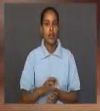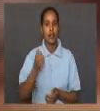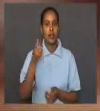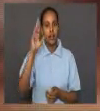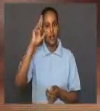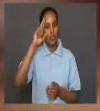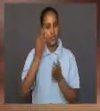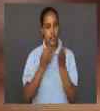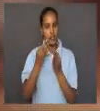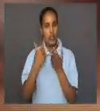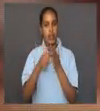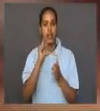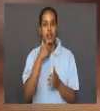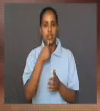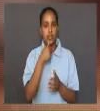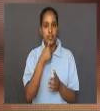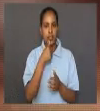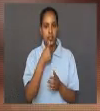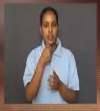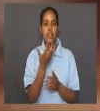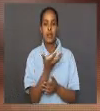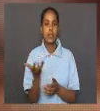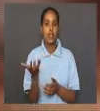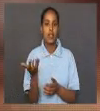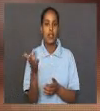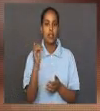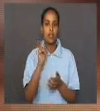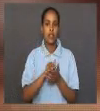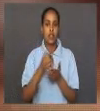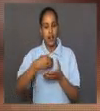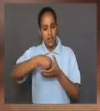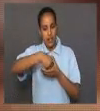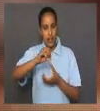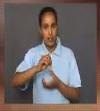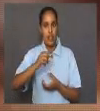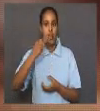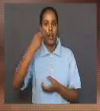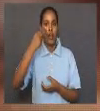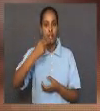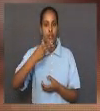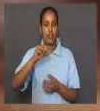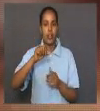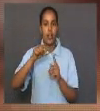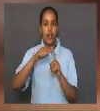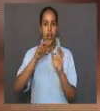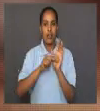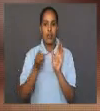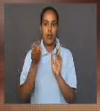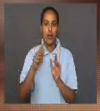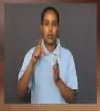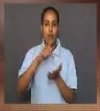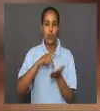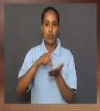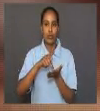Arrhenius defined an acid as a substance that releases a hydrogen ion or